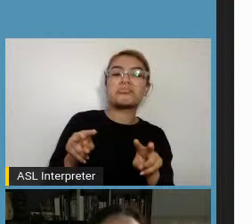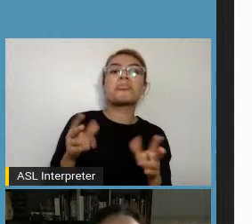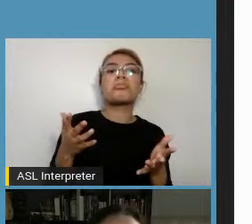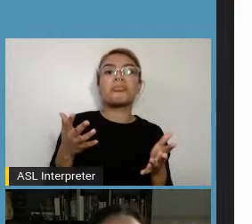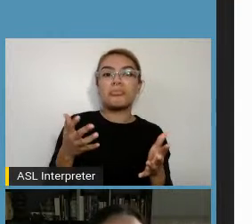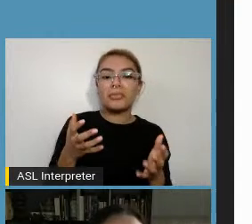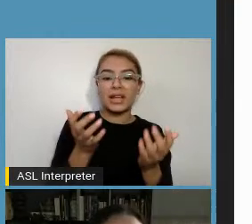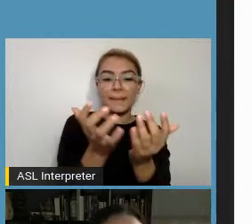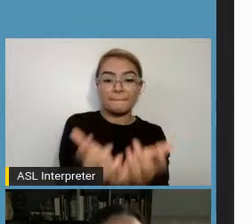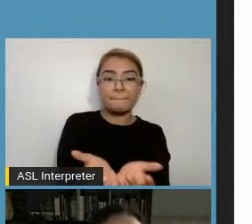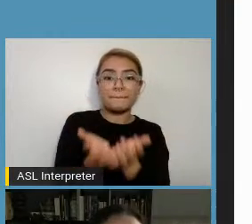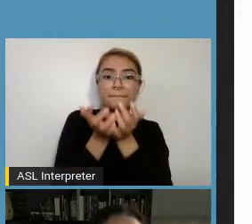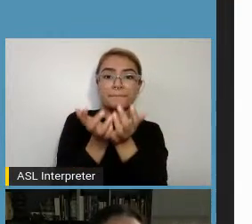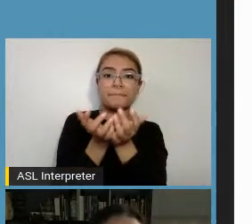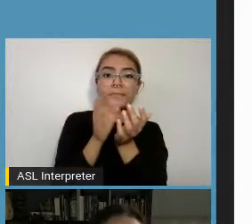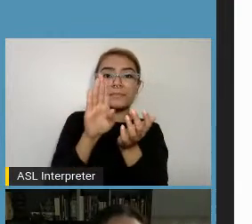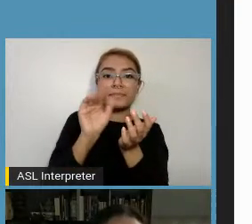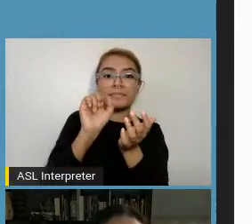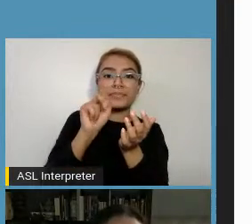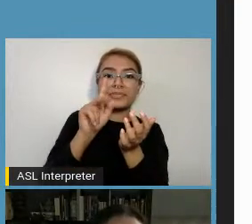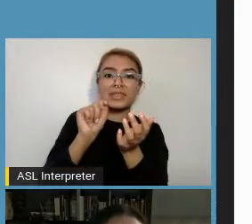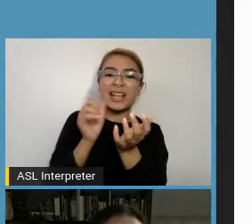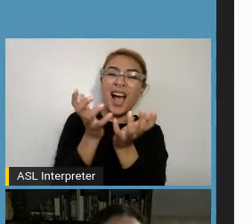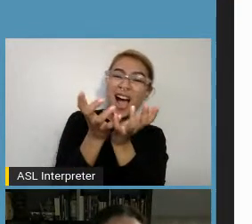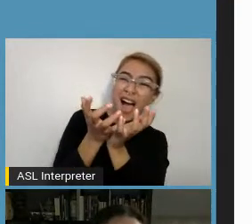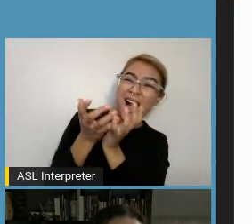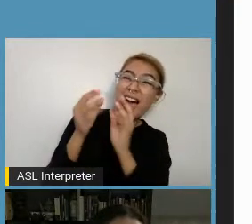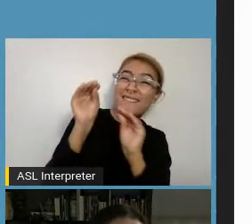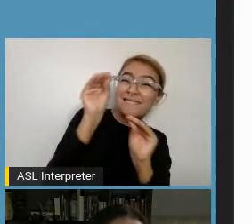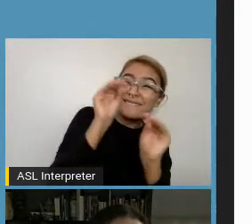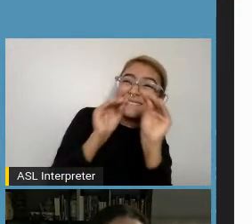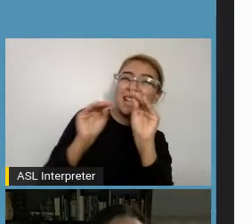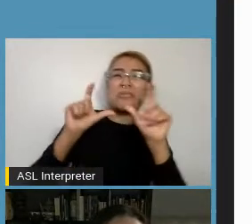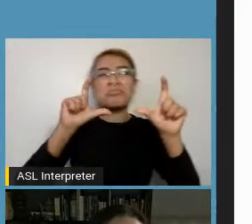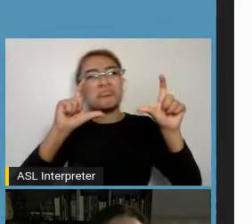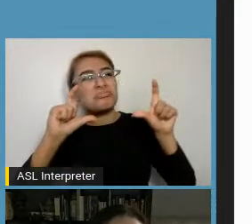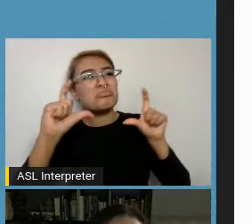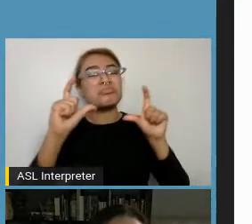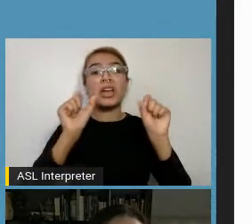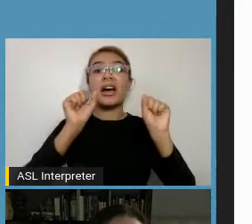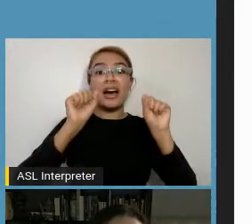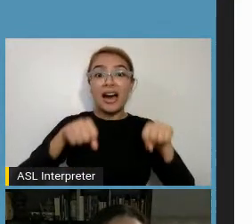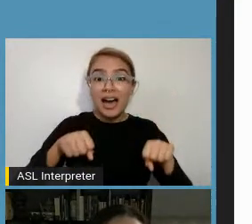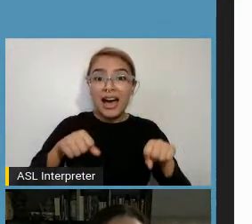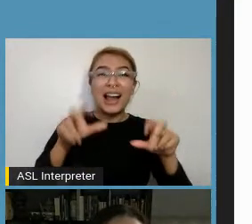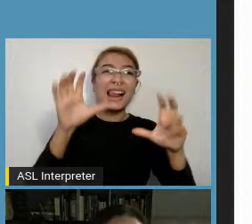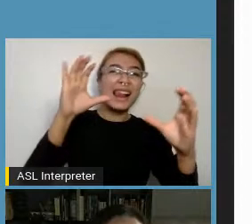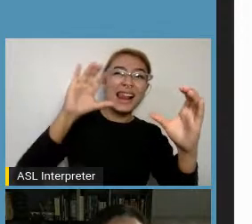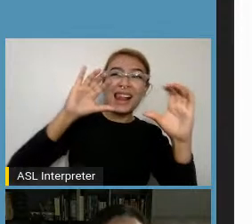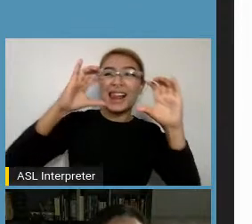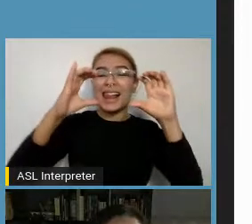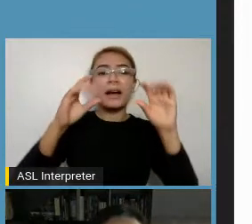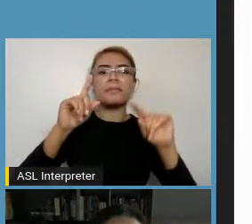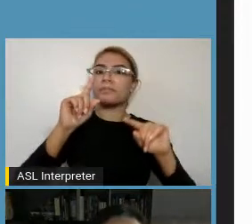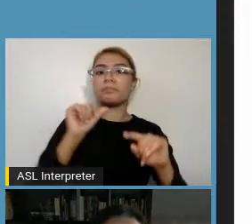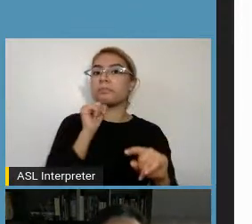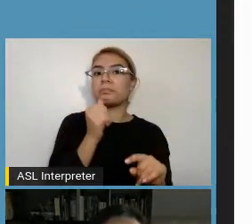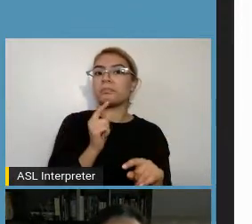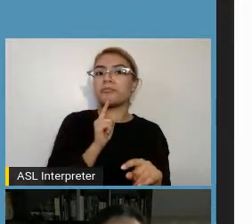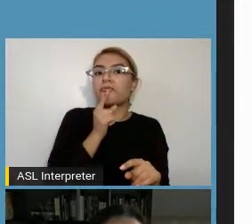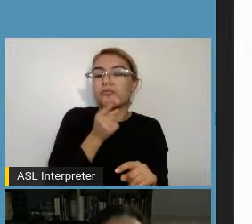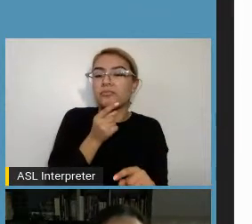a basket without having to touch it. Every time we touch something like that pot that I just showed, there's a chance it can